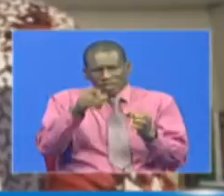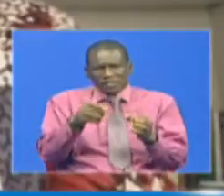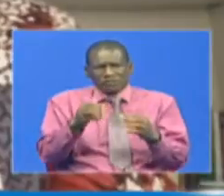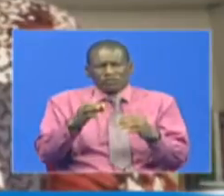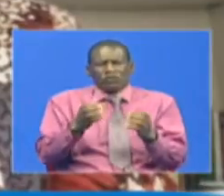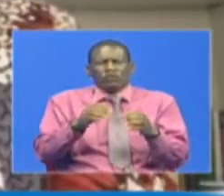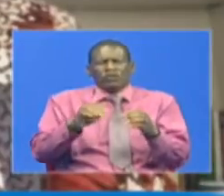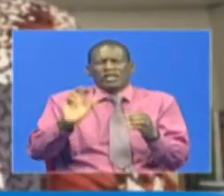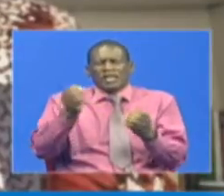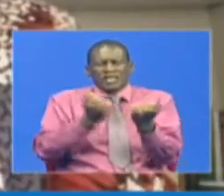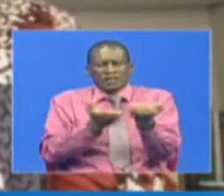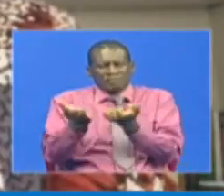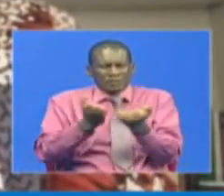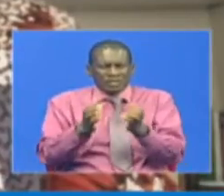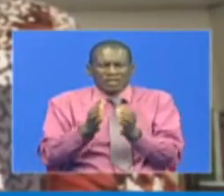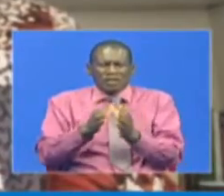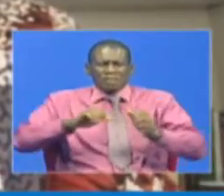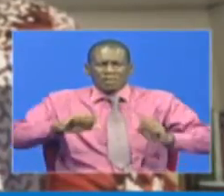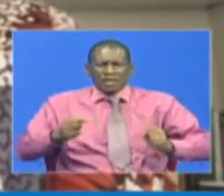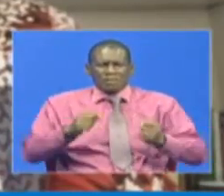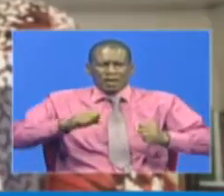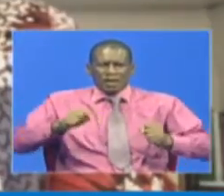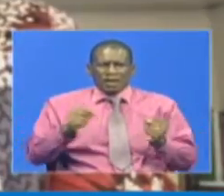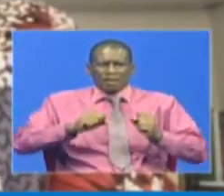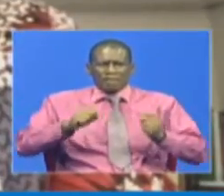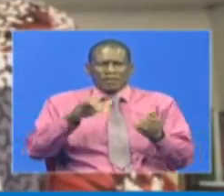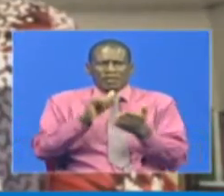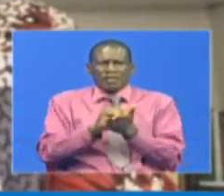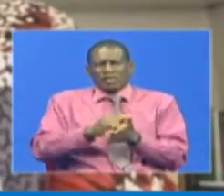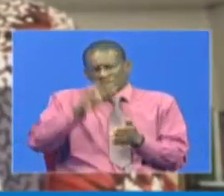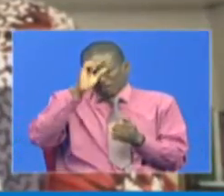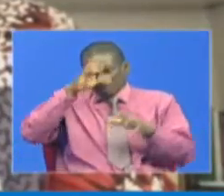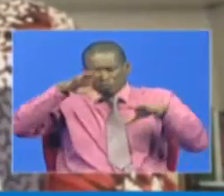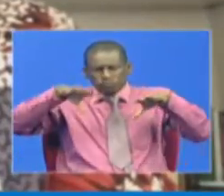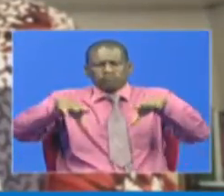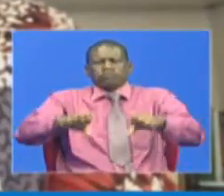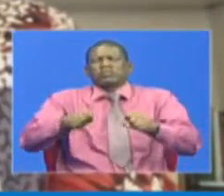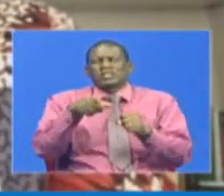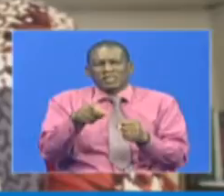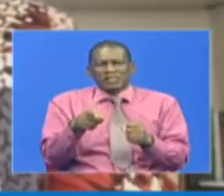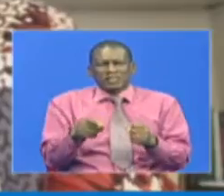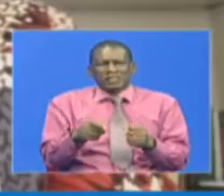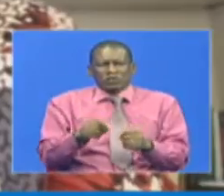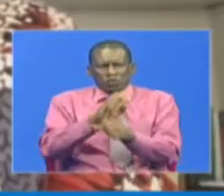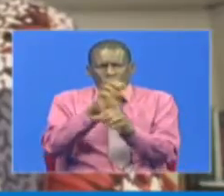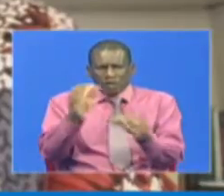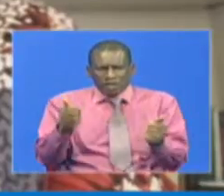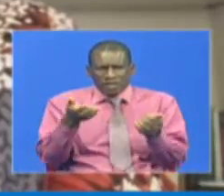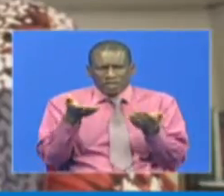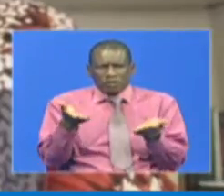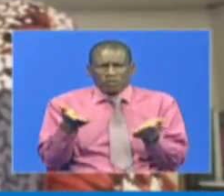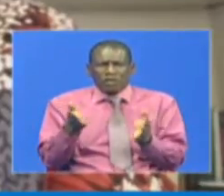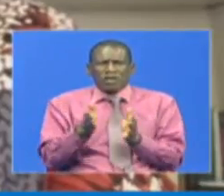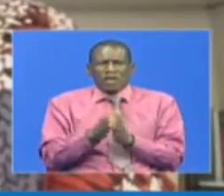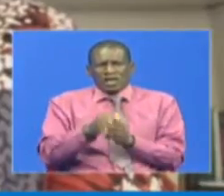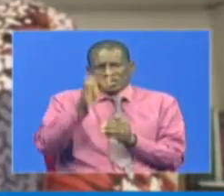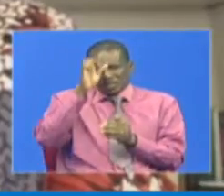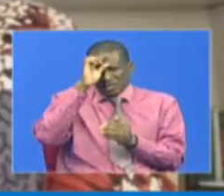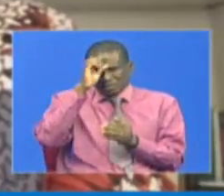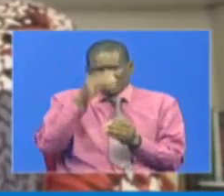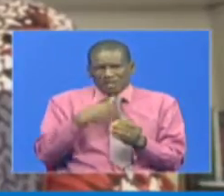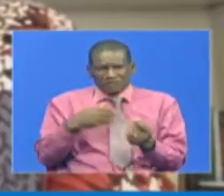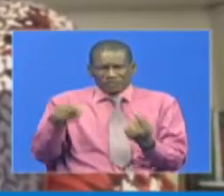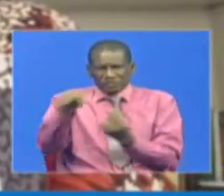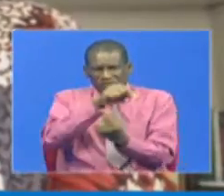businesses. And I'm glad that government has taken it up very much and has specific programs